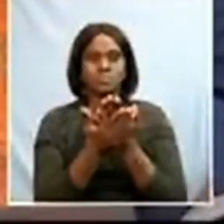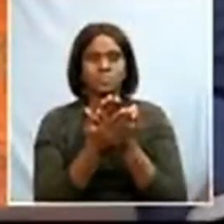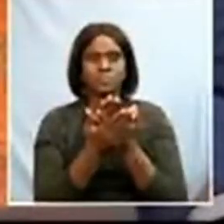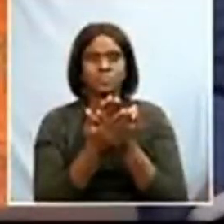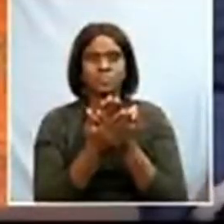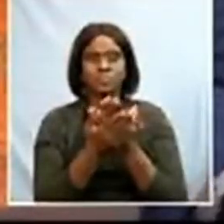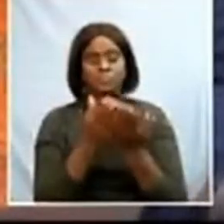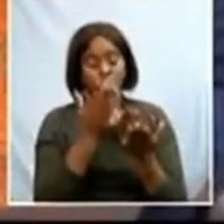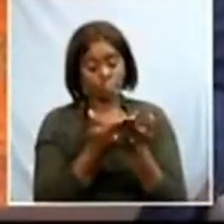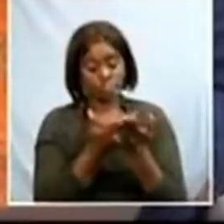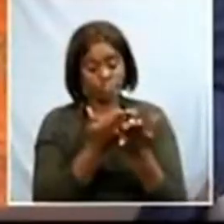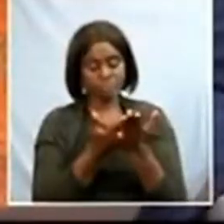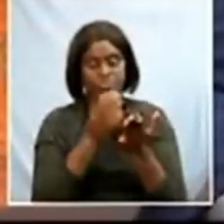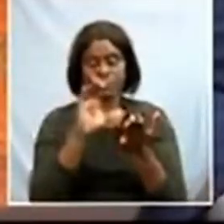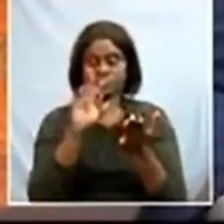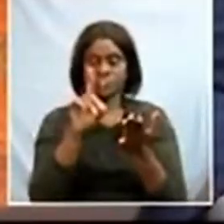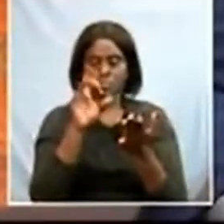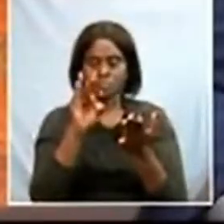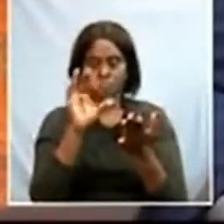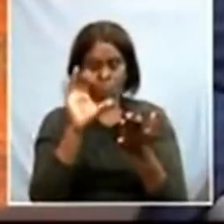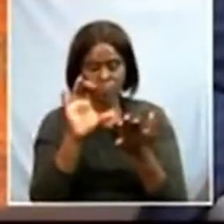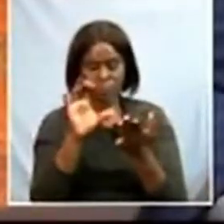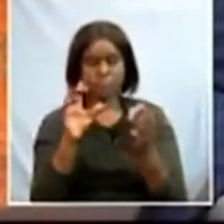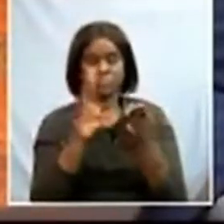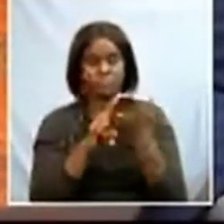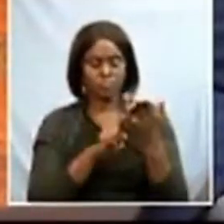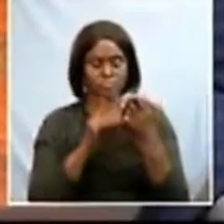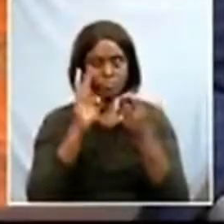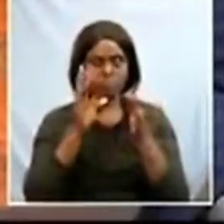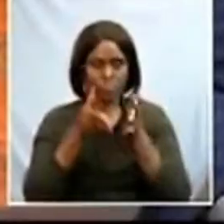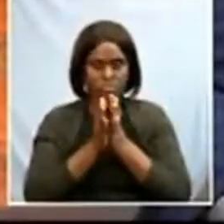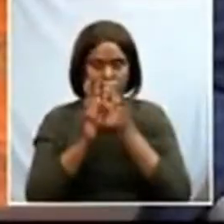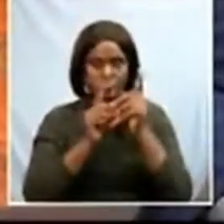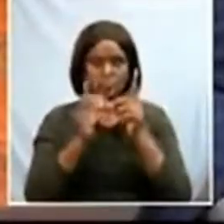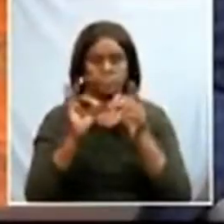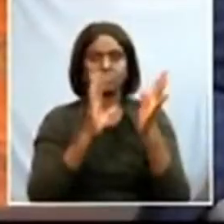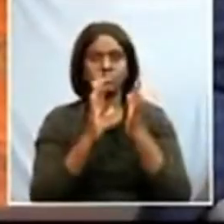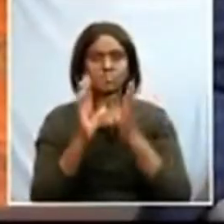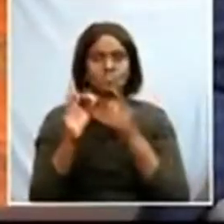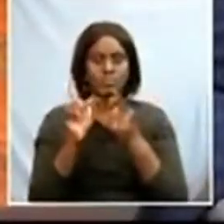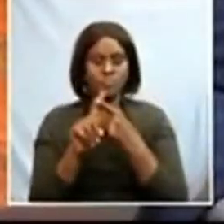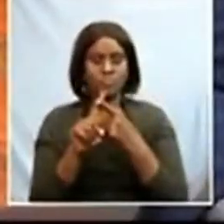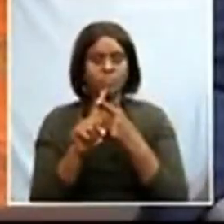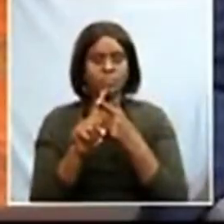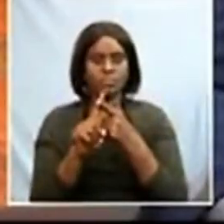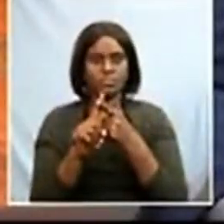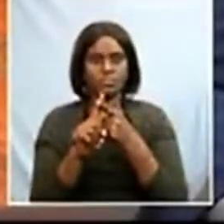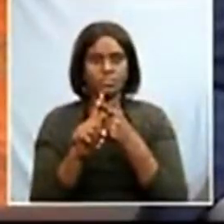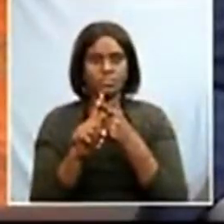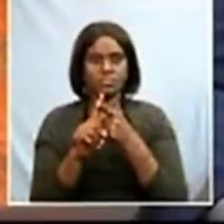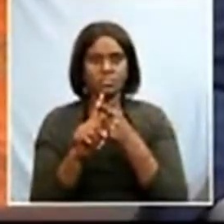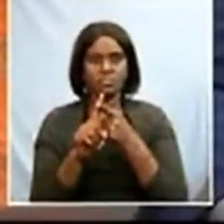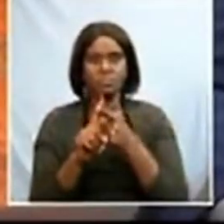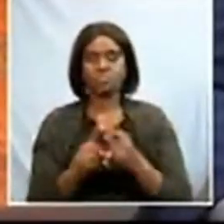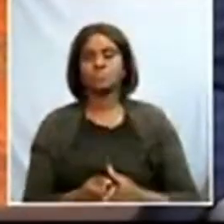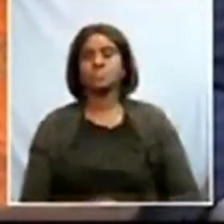Then on the CDFC report, I will ask Director Planning to clarify.